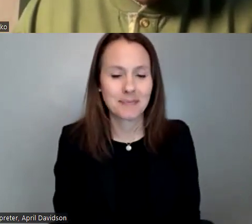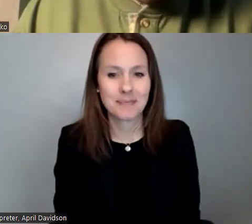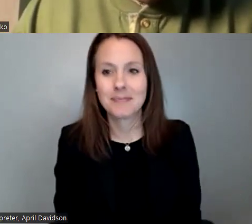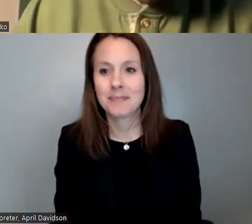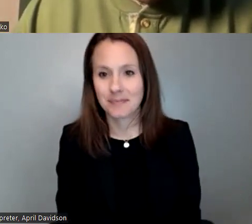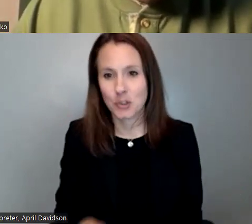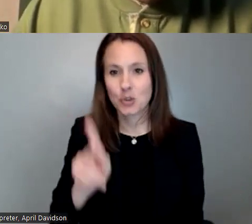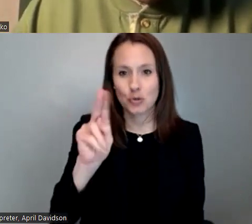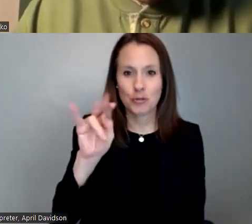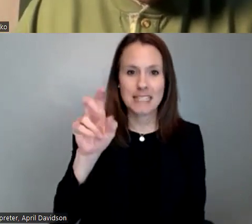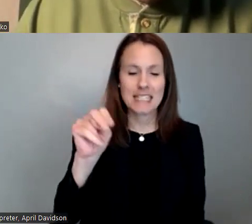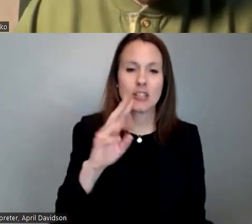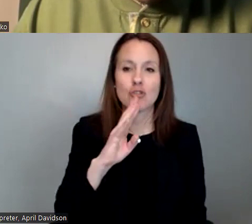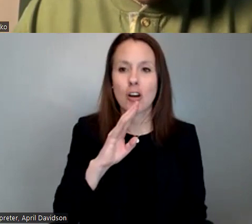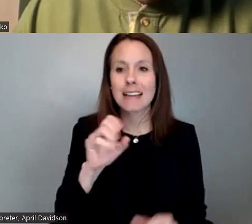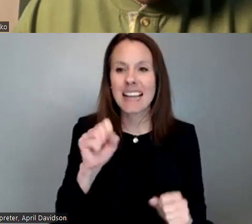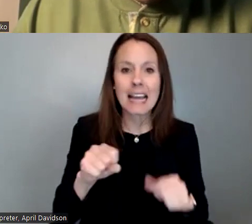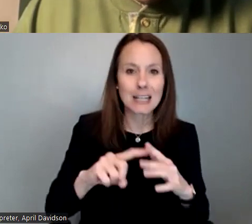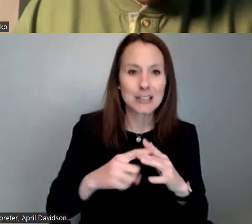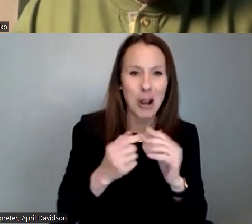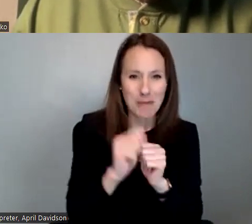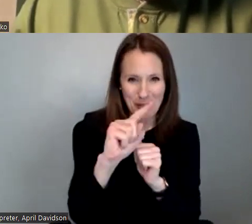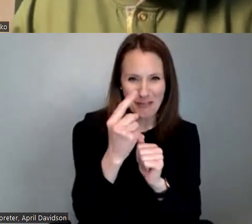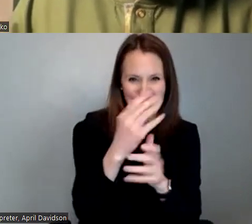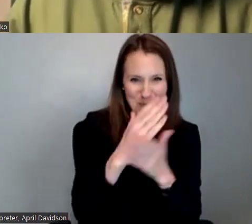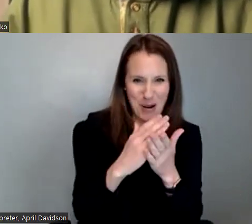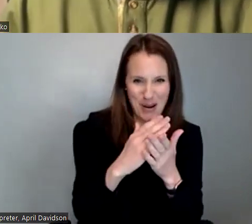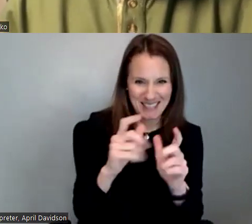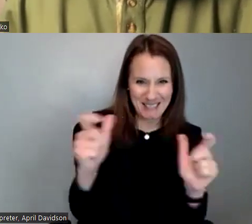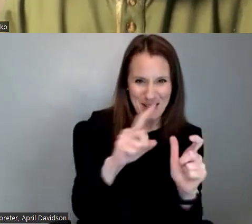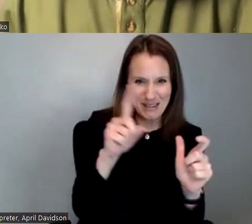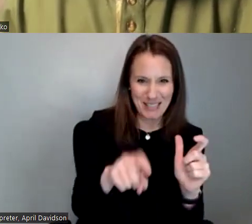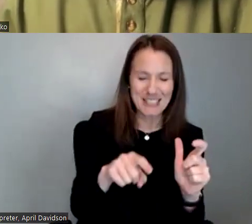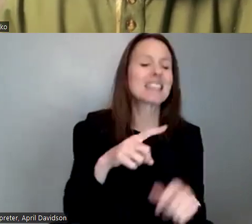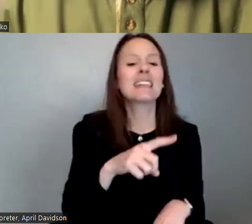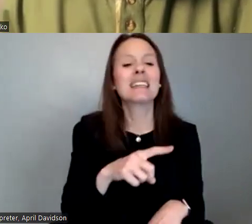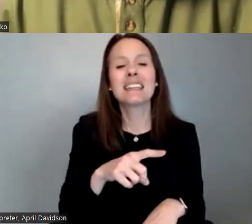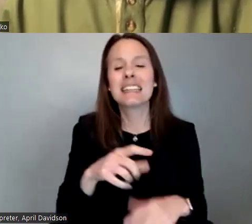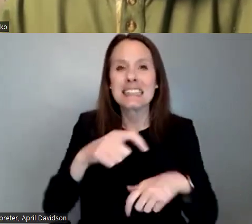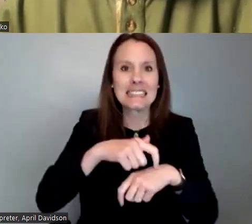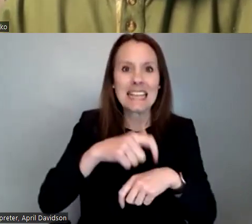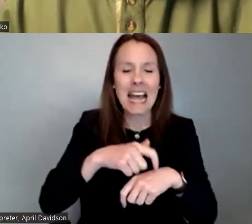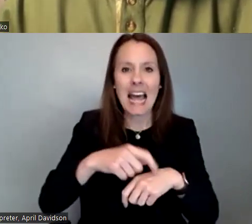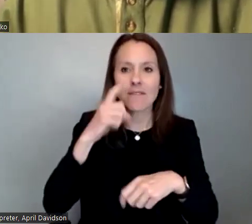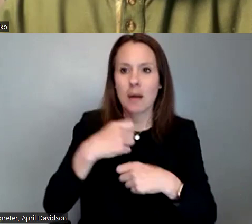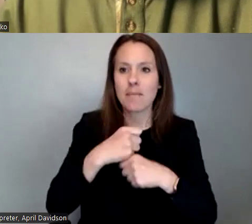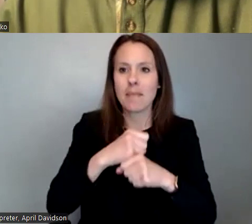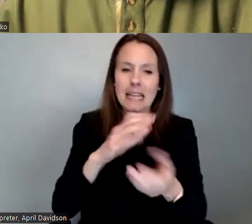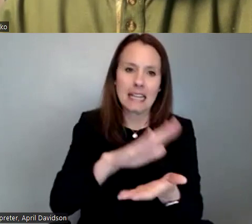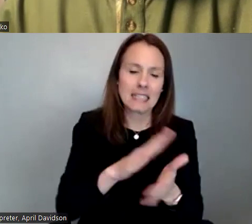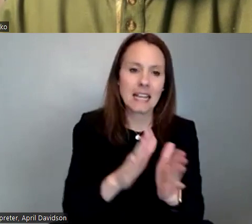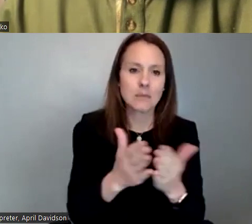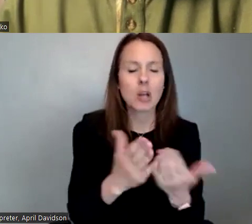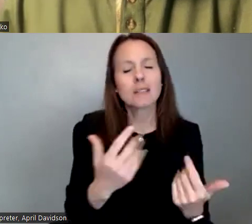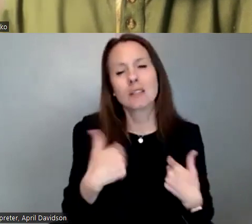This is Kristen talking. I can take at least the first question of that large question. Lead time needed to produce textbooks. That's something that we're always